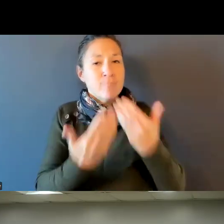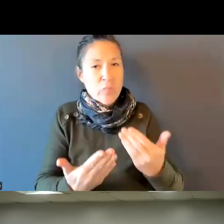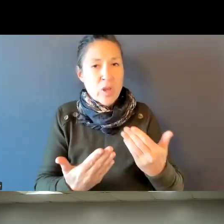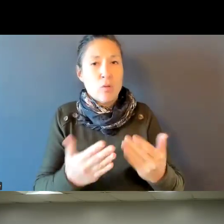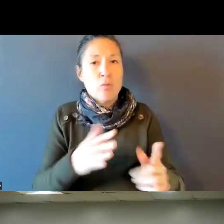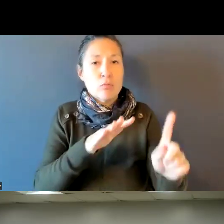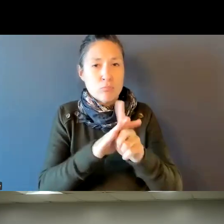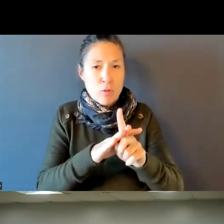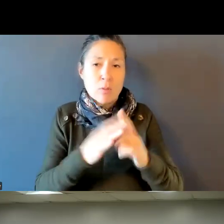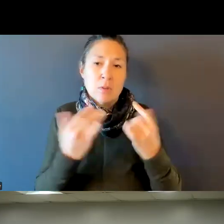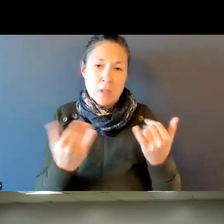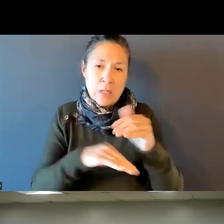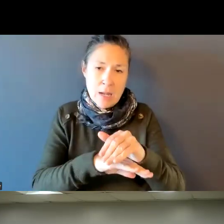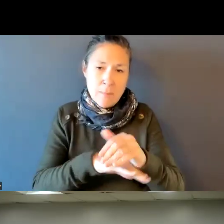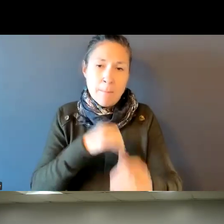and